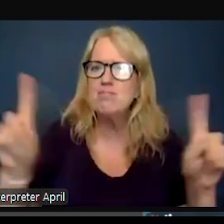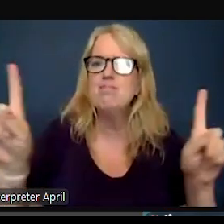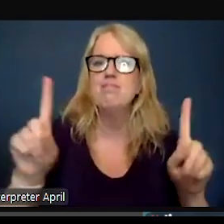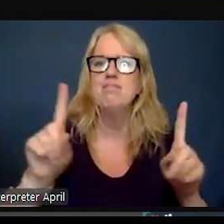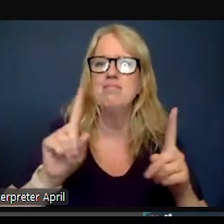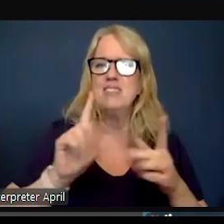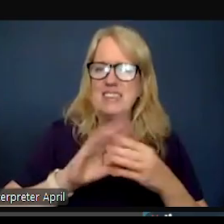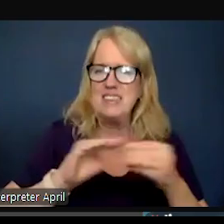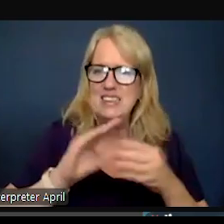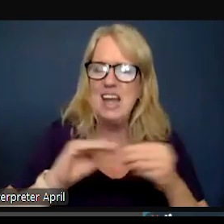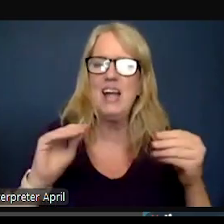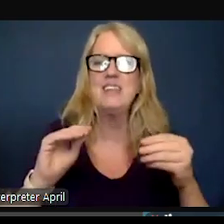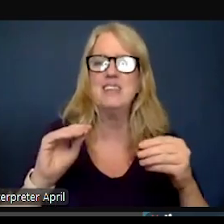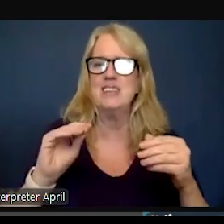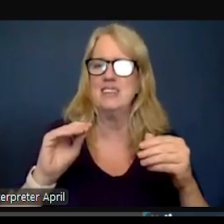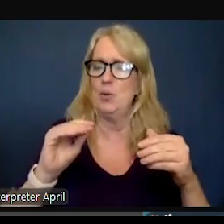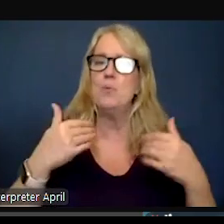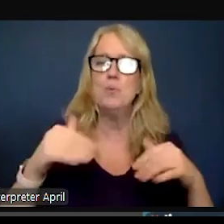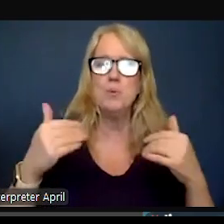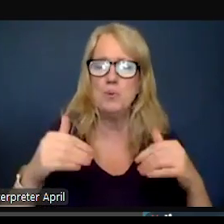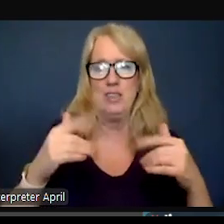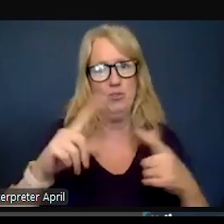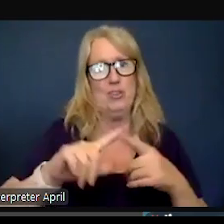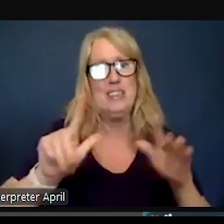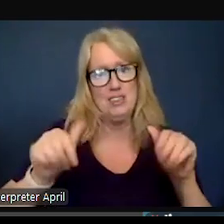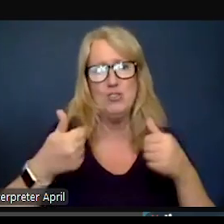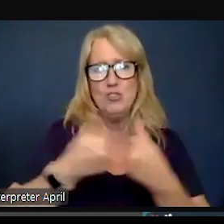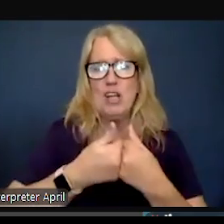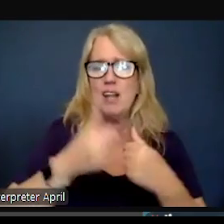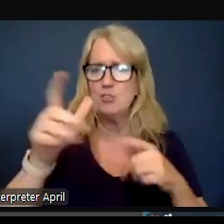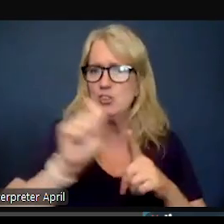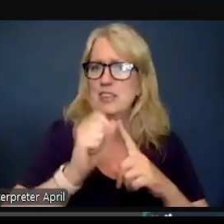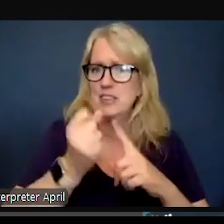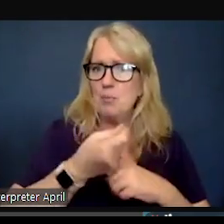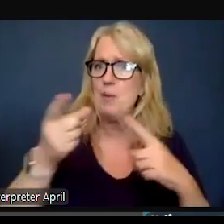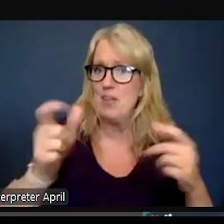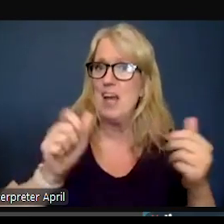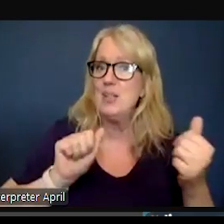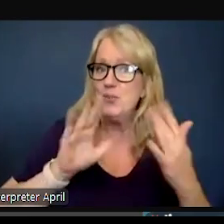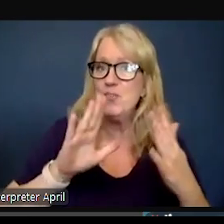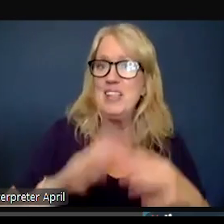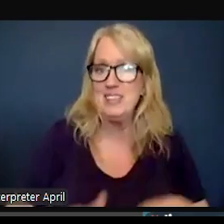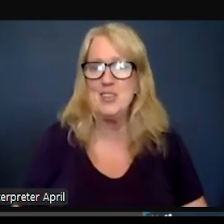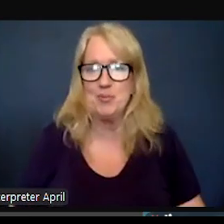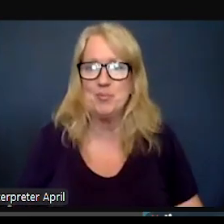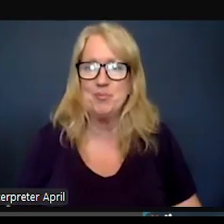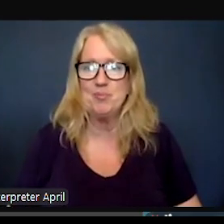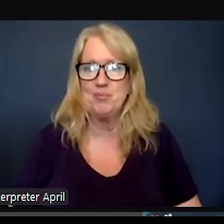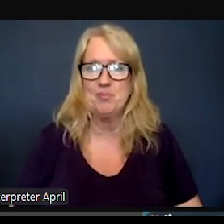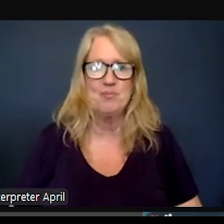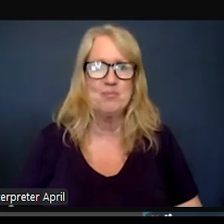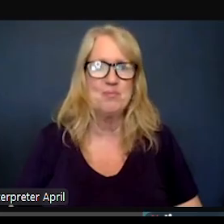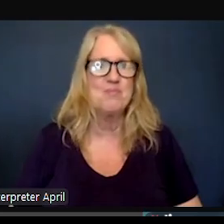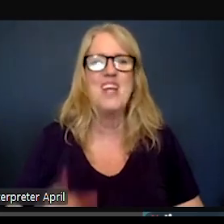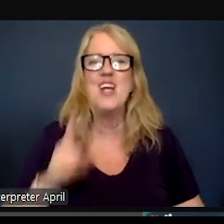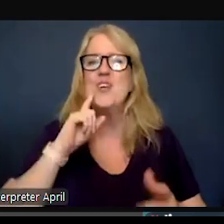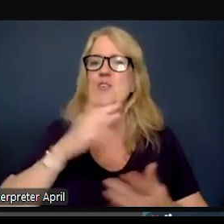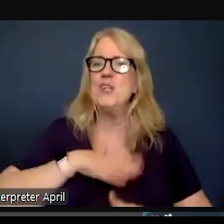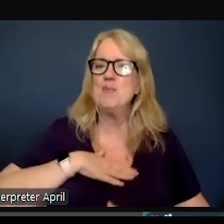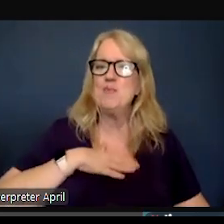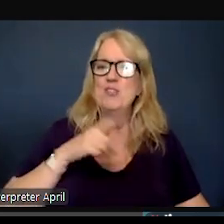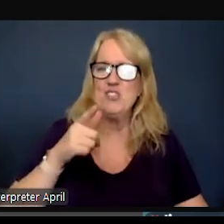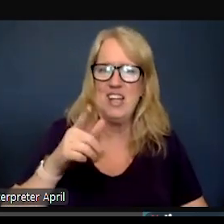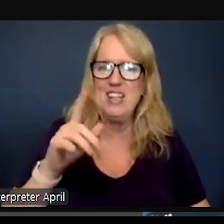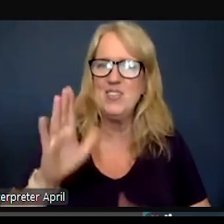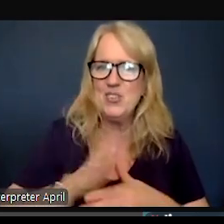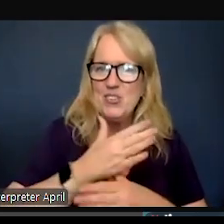with, a pretty challenging situation that he was facing. Yeah. Definitely. No, I appreciate all three of you